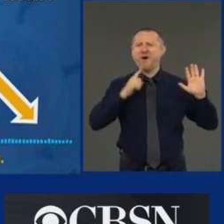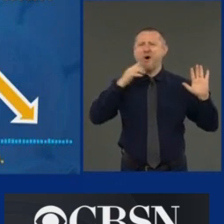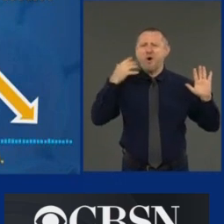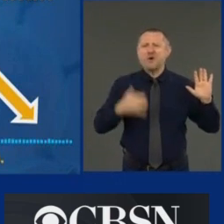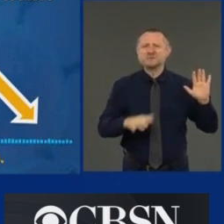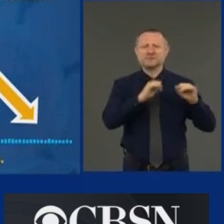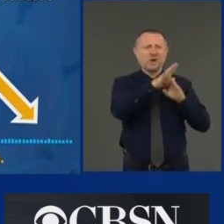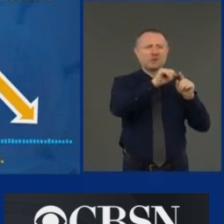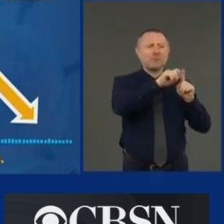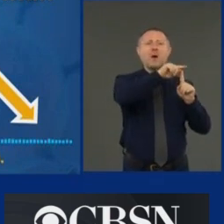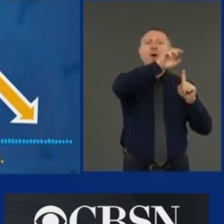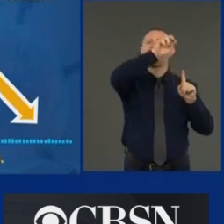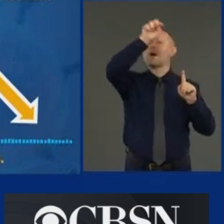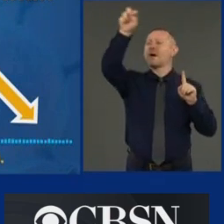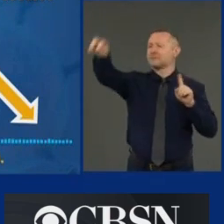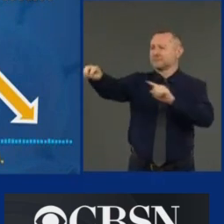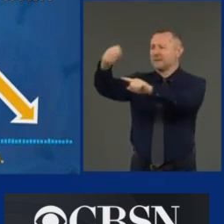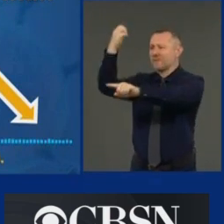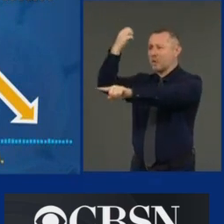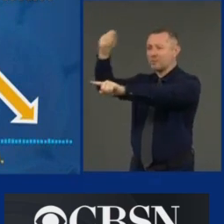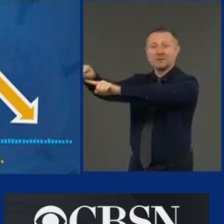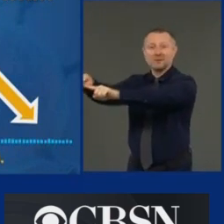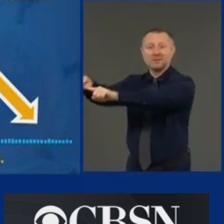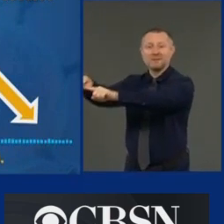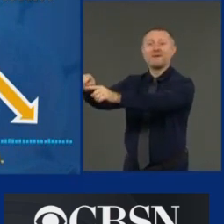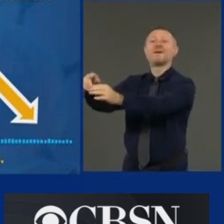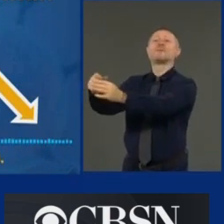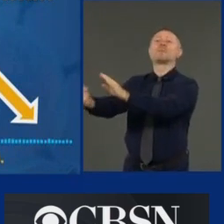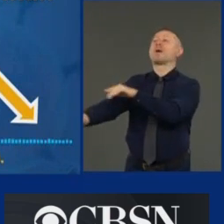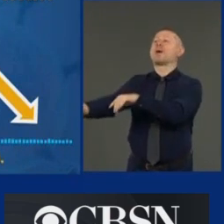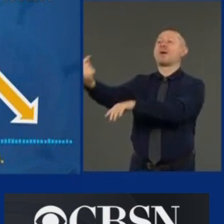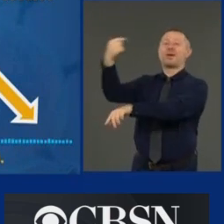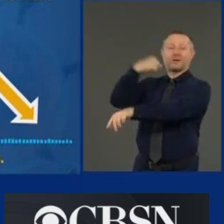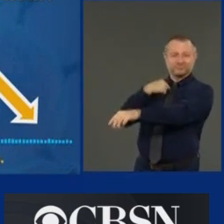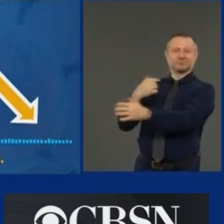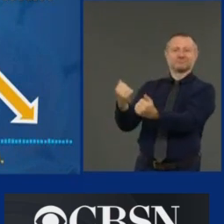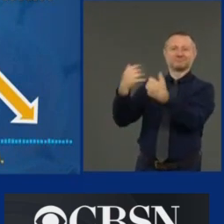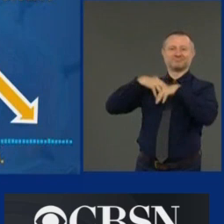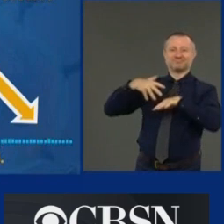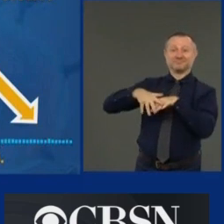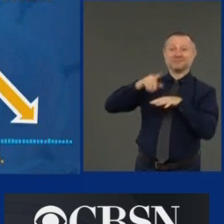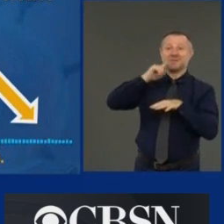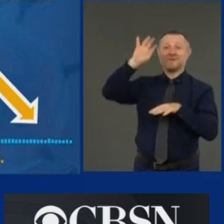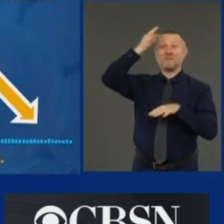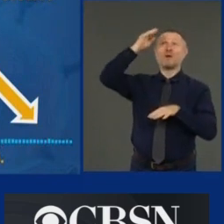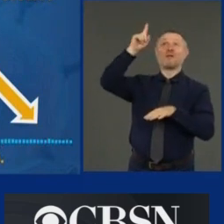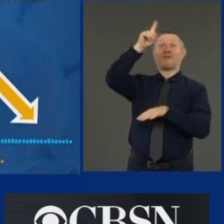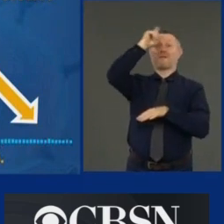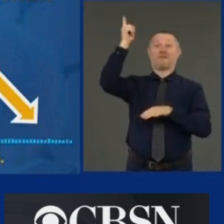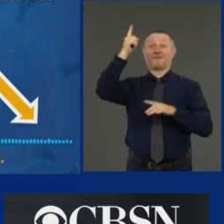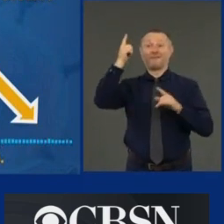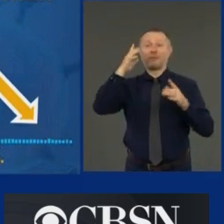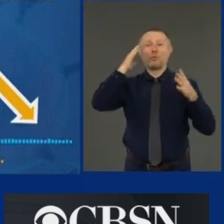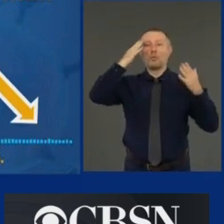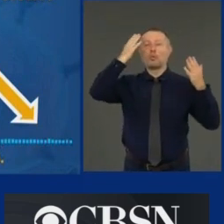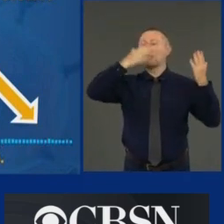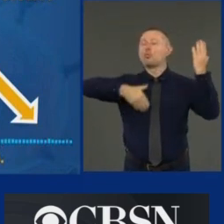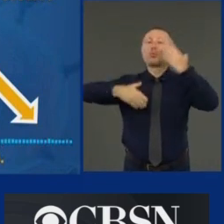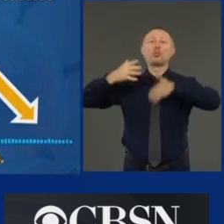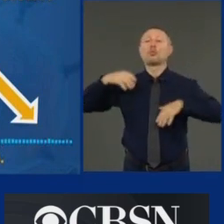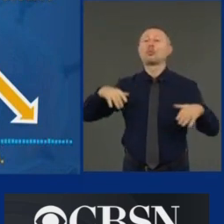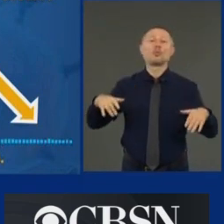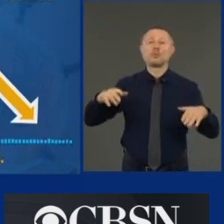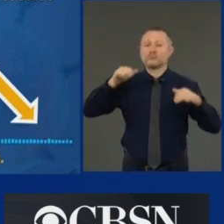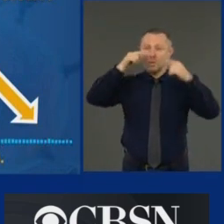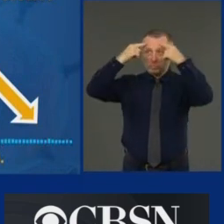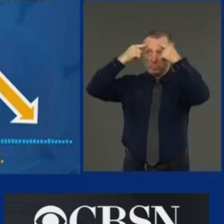Europe and had come here from Europe, and they never knew that the virus left China. And that's why